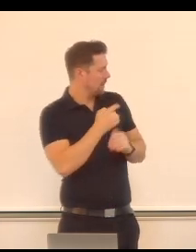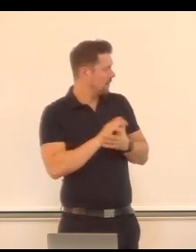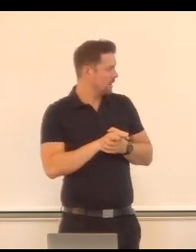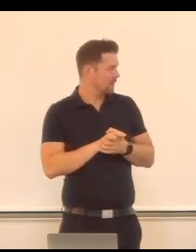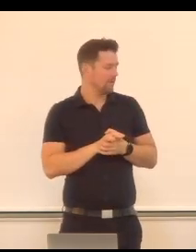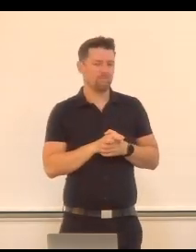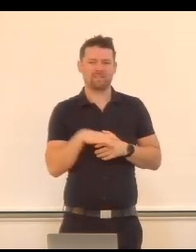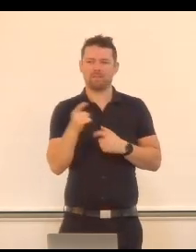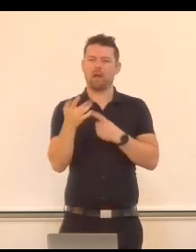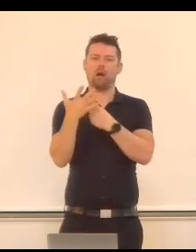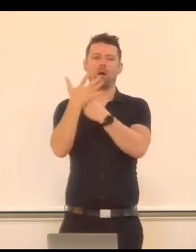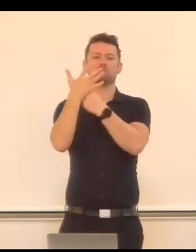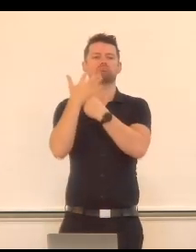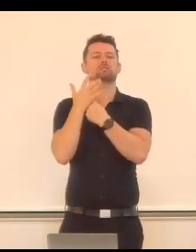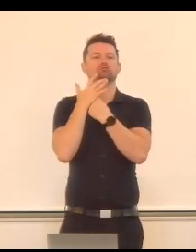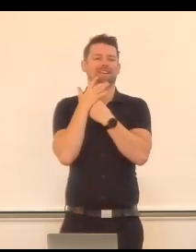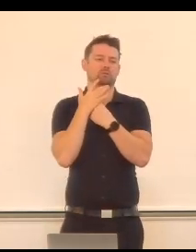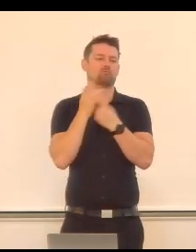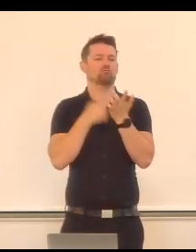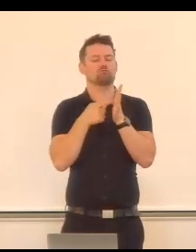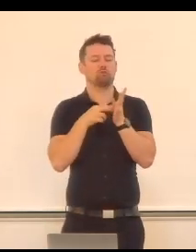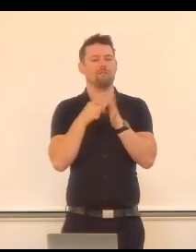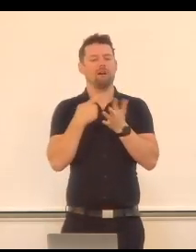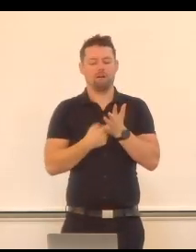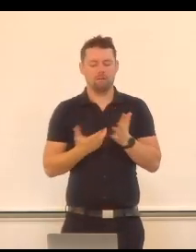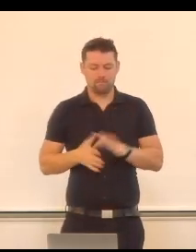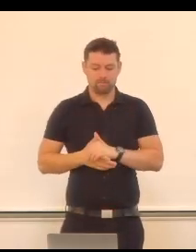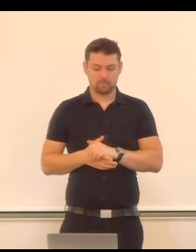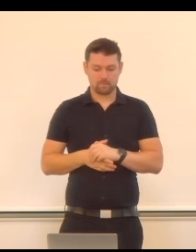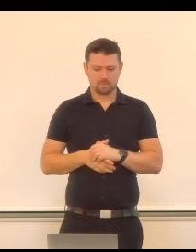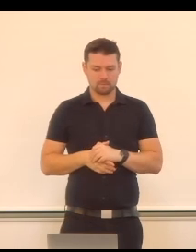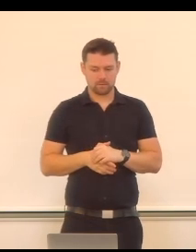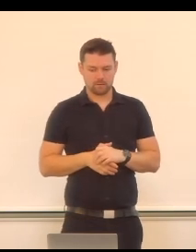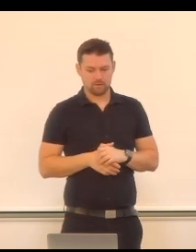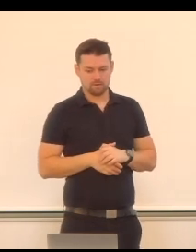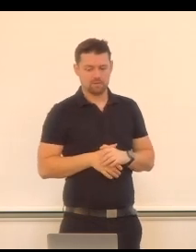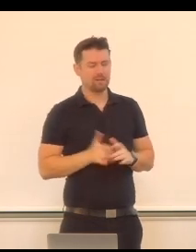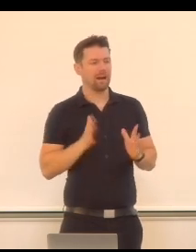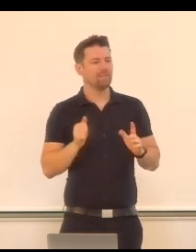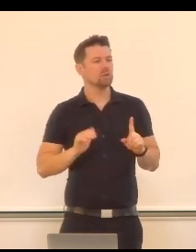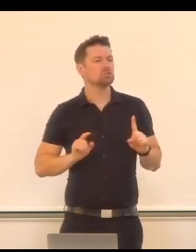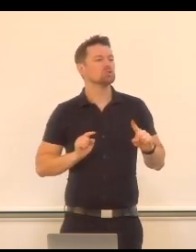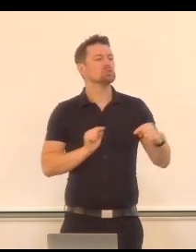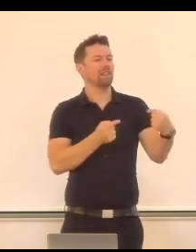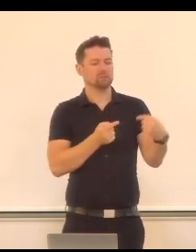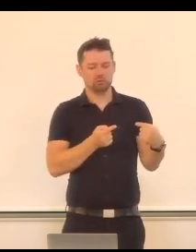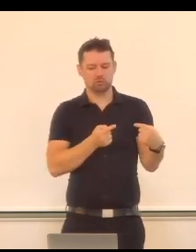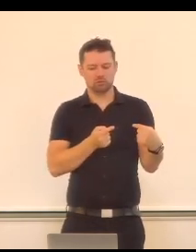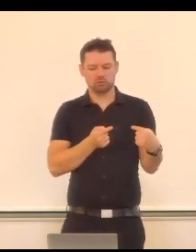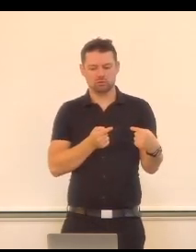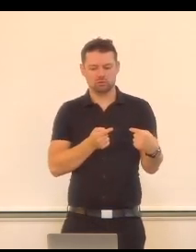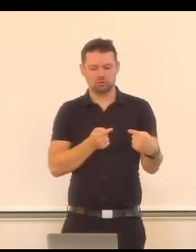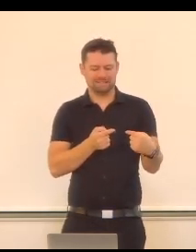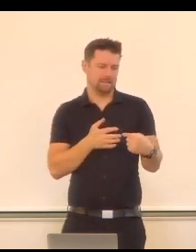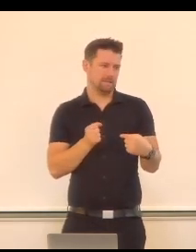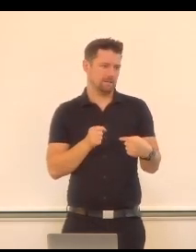our pressurized rover. So we had some challenges. On the bottom right is the ruts of